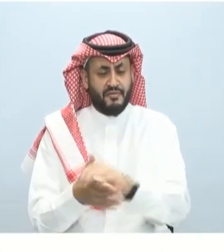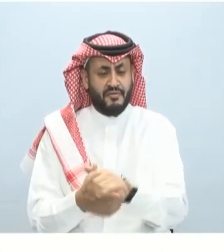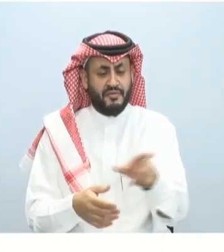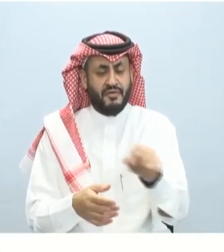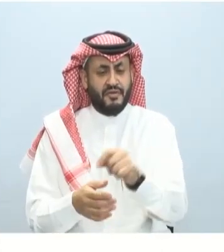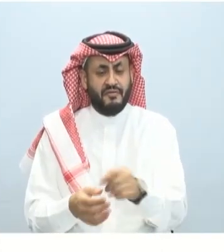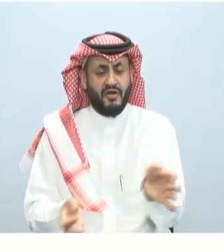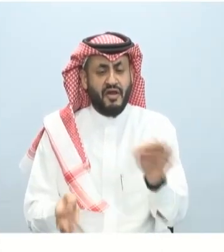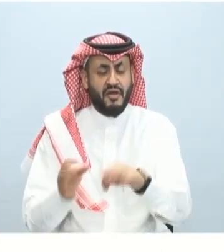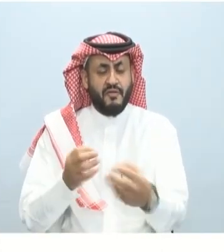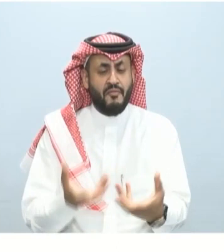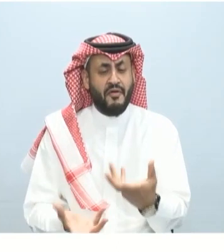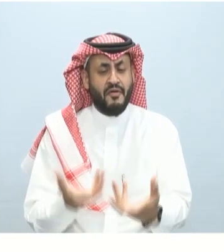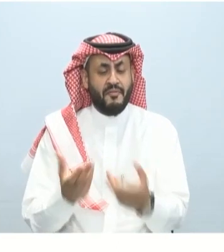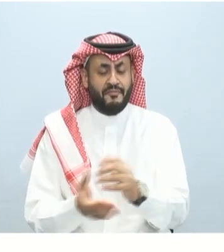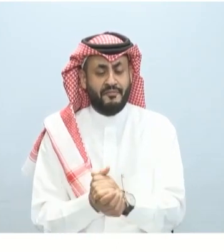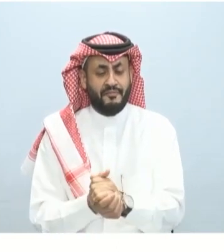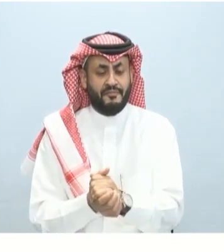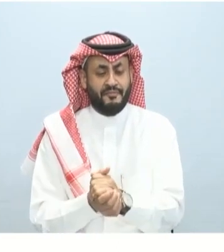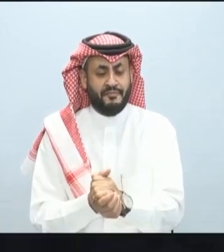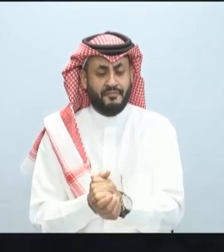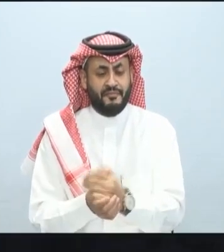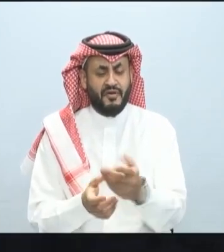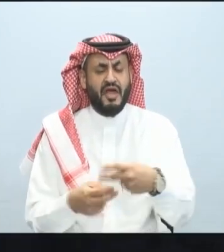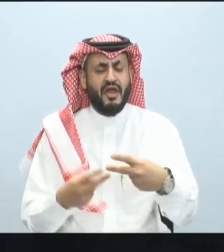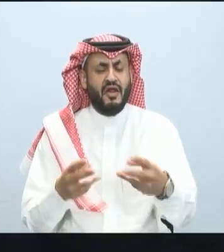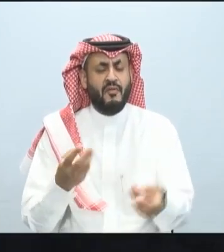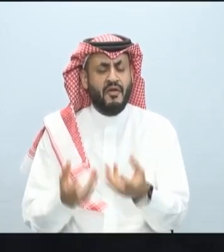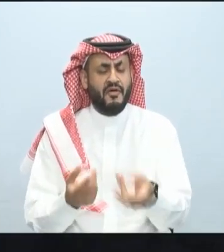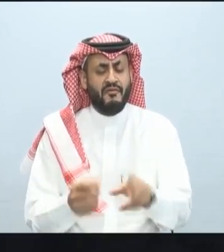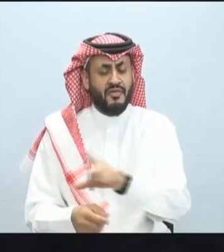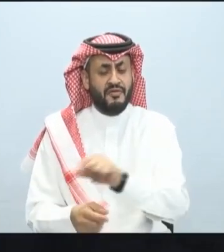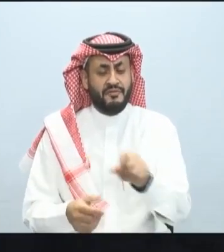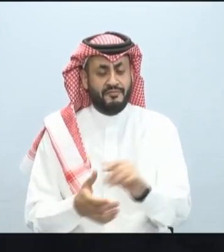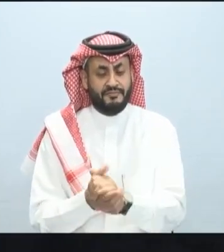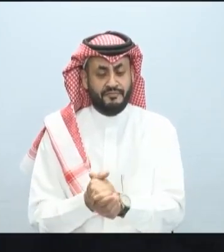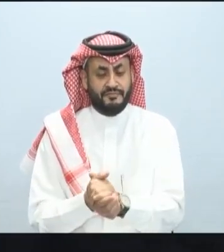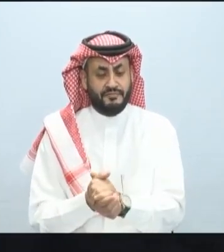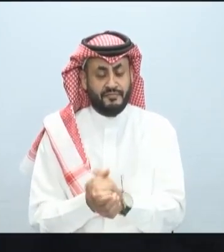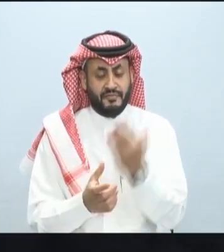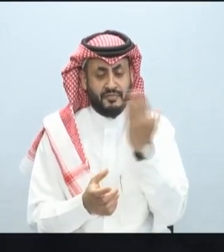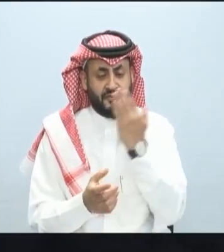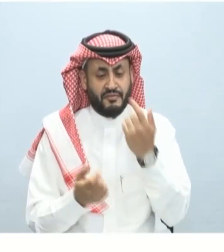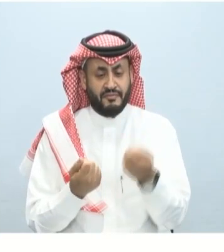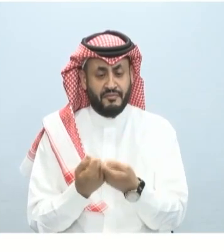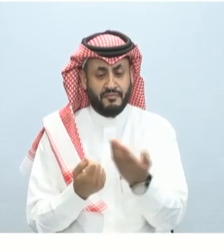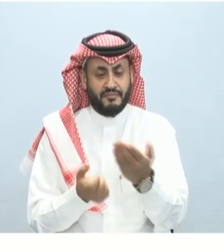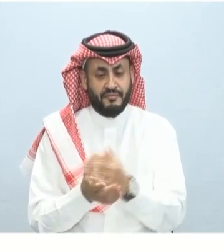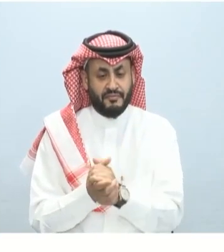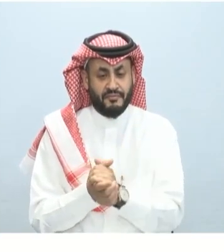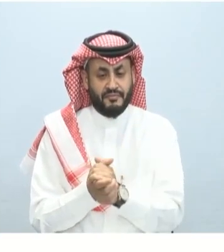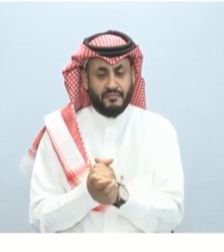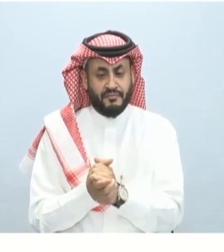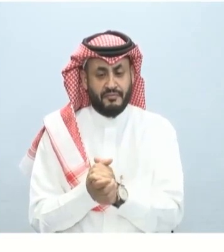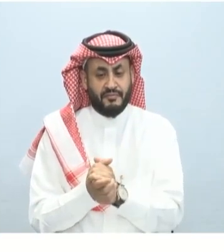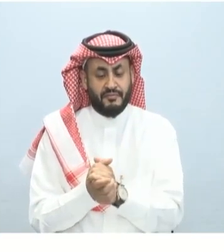the ingredients of any kind of dish that you want. So just read with me, please. We have here, think how